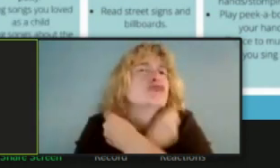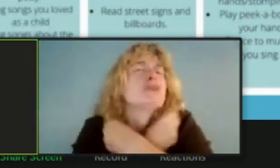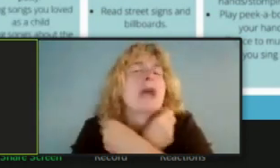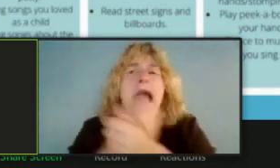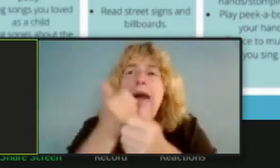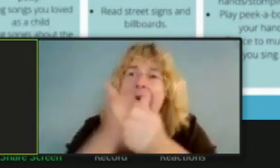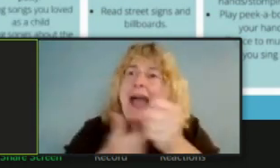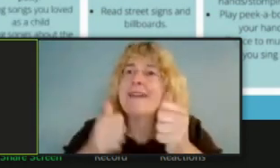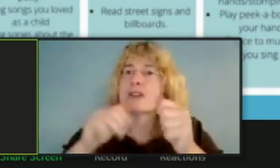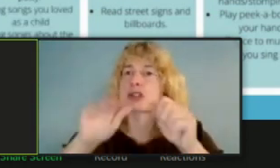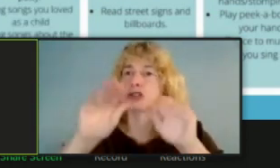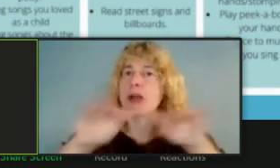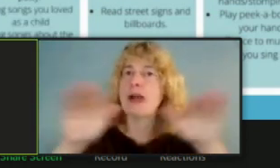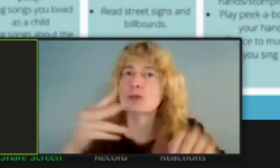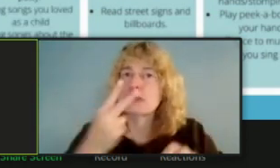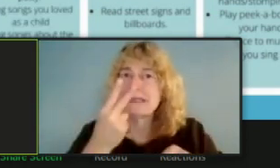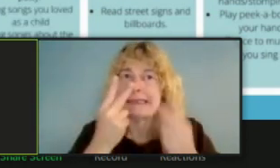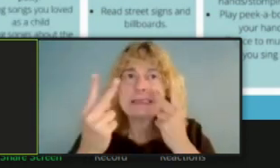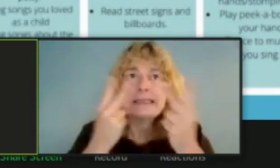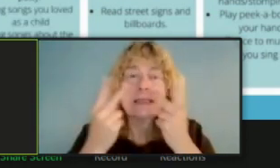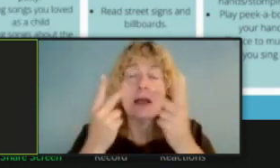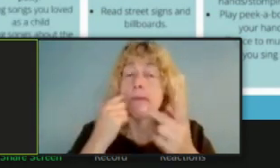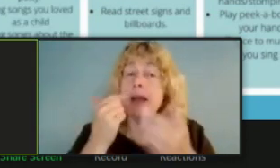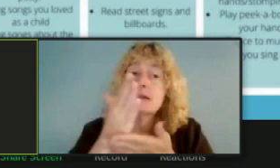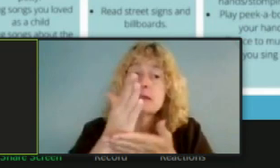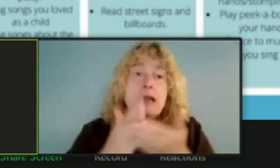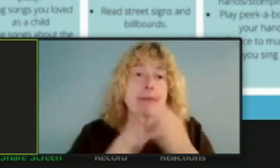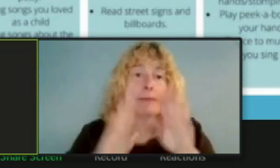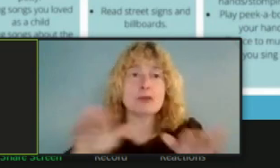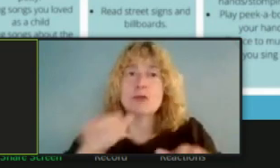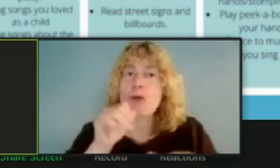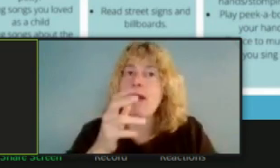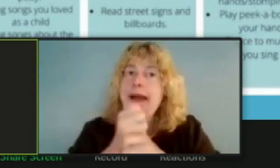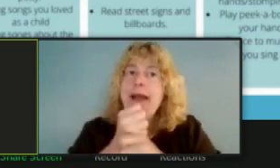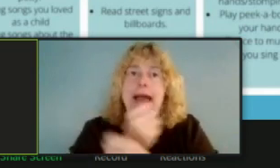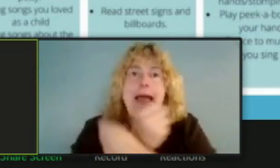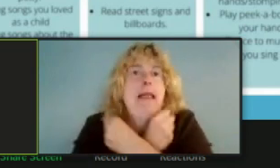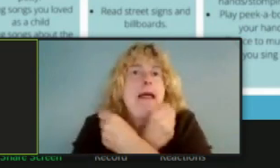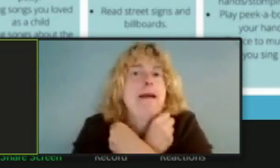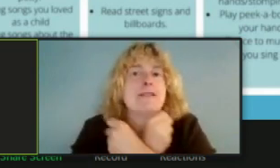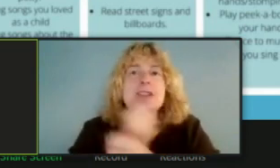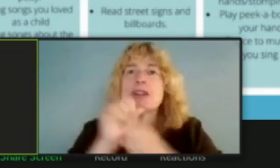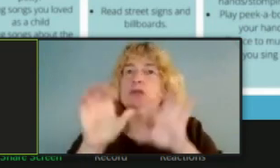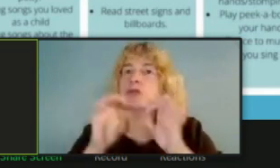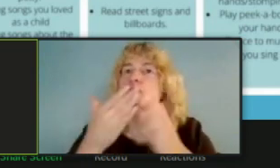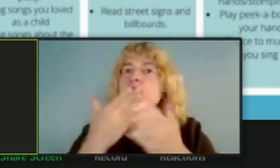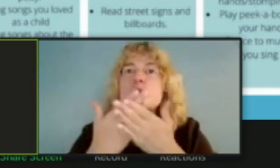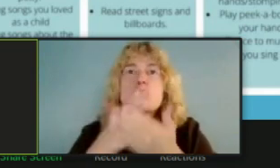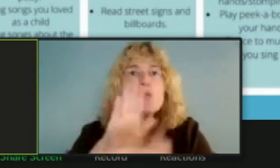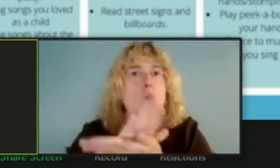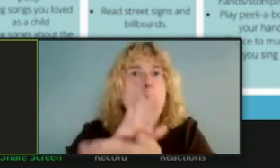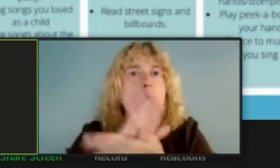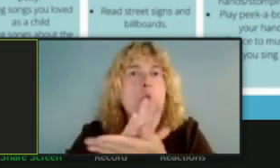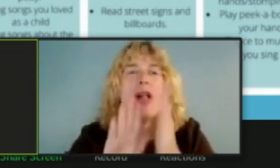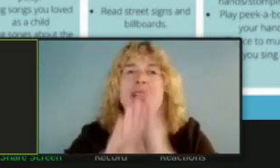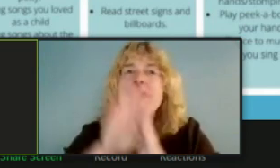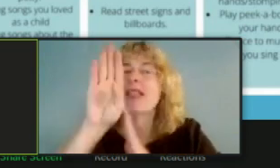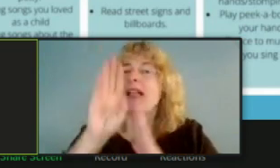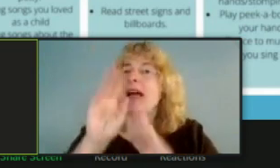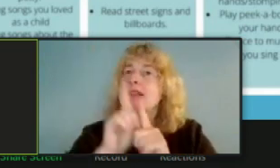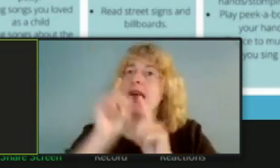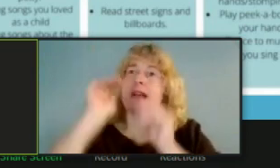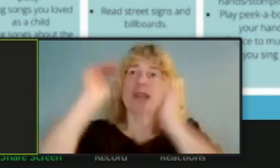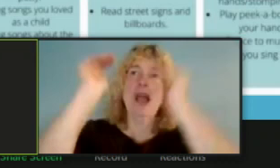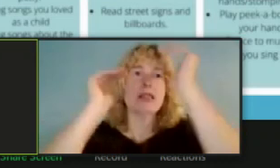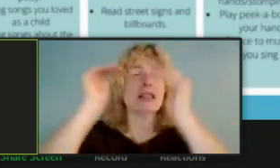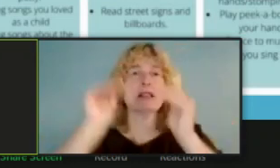very important, because some children don't get the love and they don't do well at school. They don't do well as an adult if they don't get these things